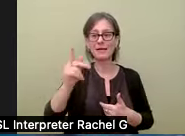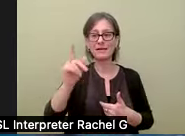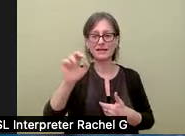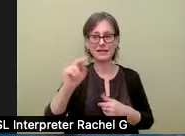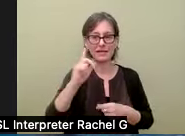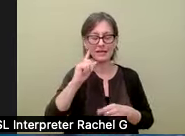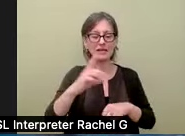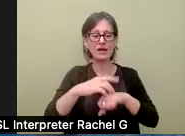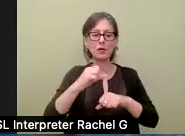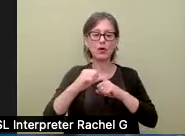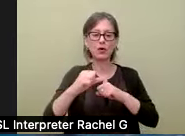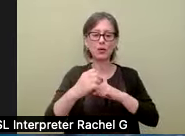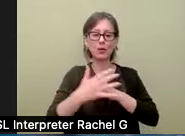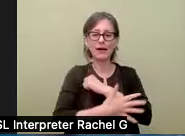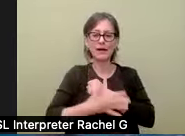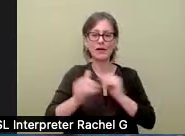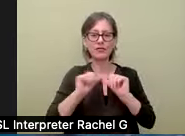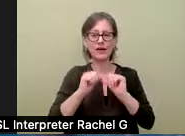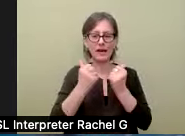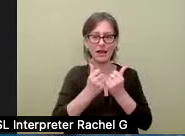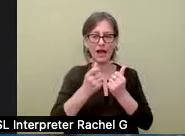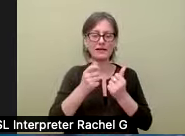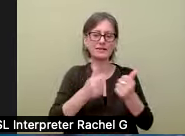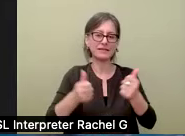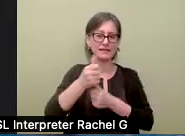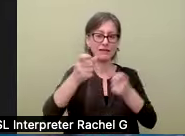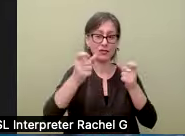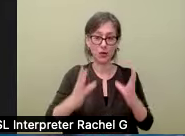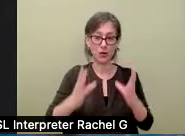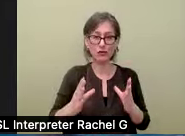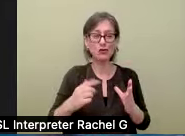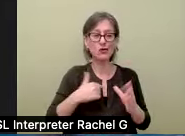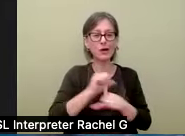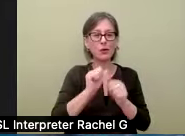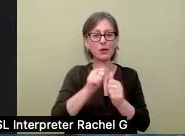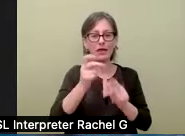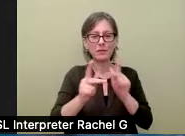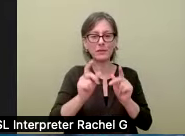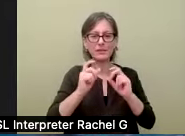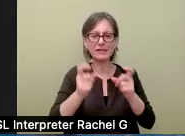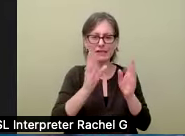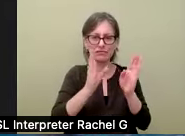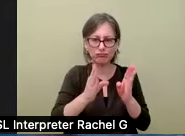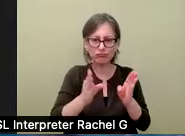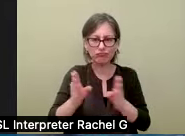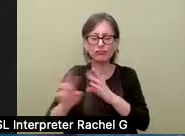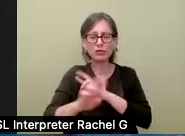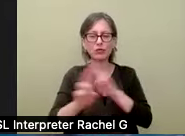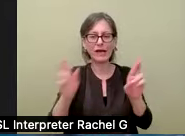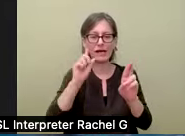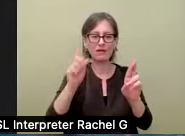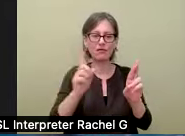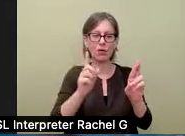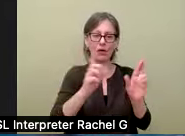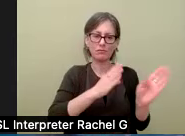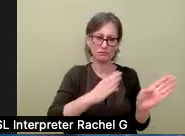Earthquake Country Alliance, working with many of you and others to improve earthquake and tsunami mitigation and